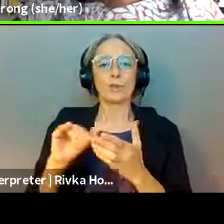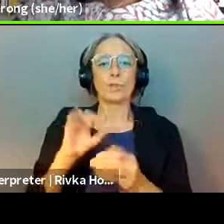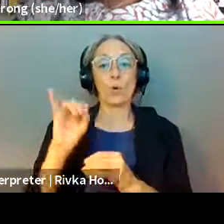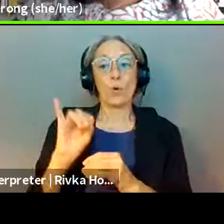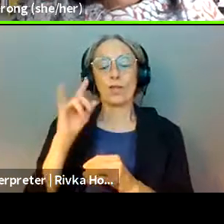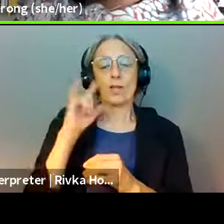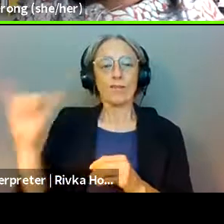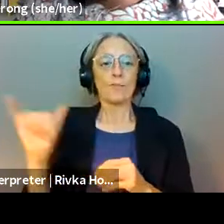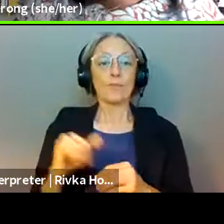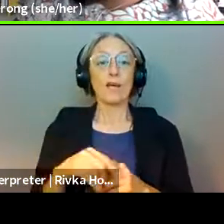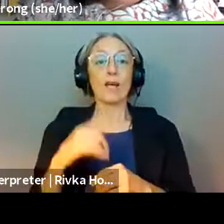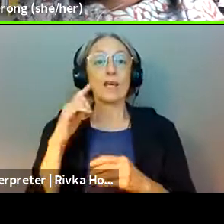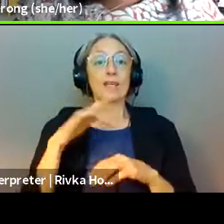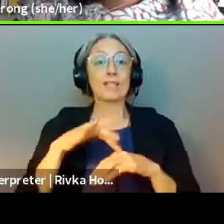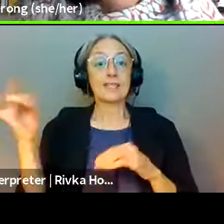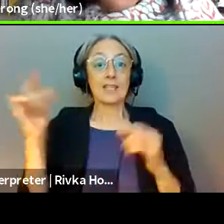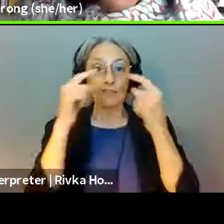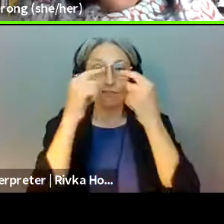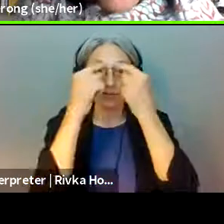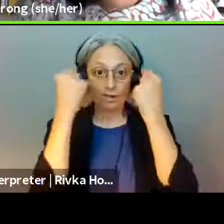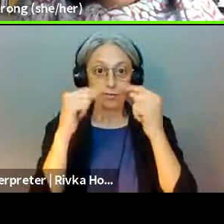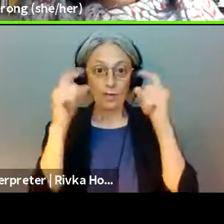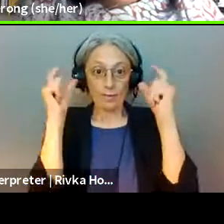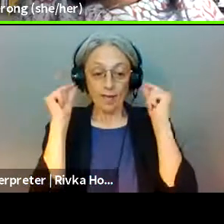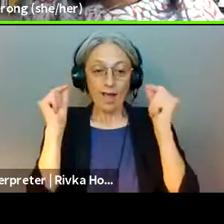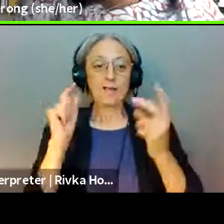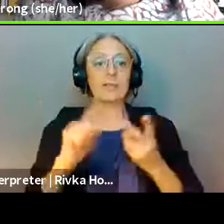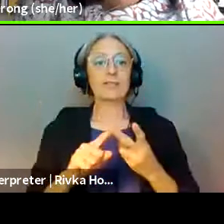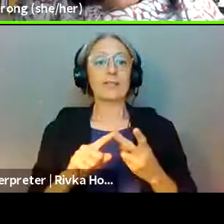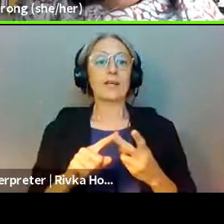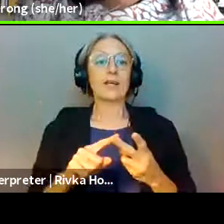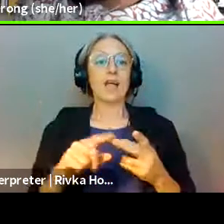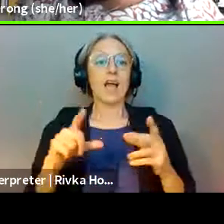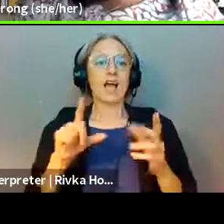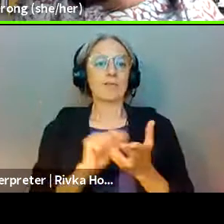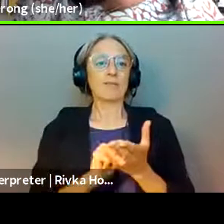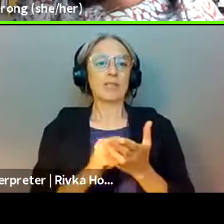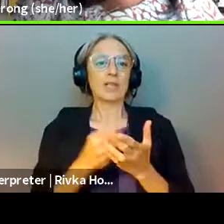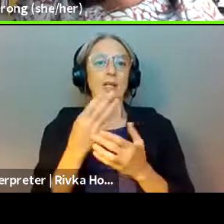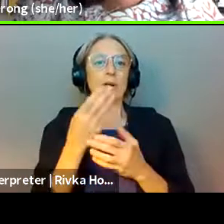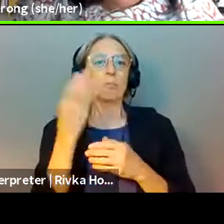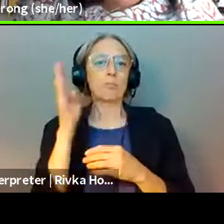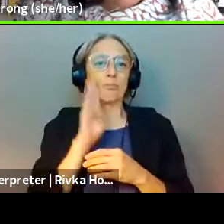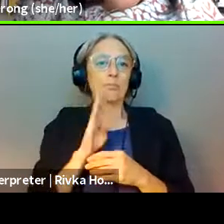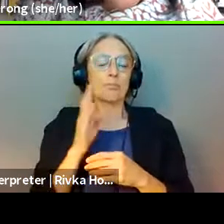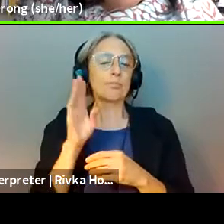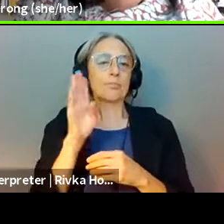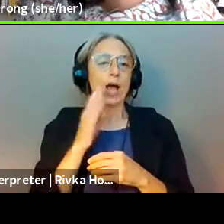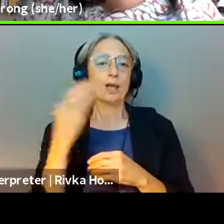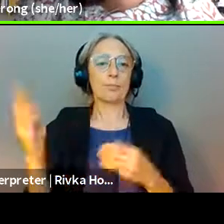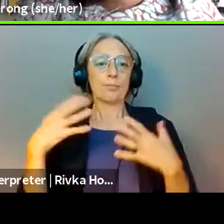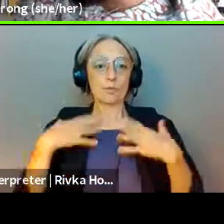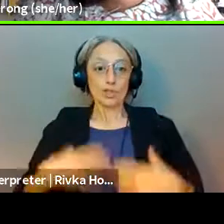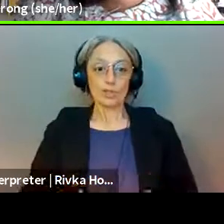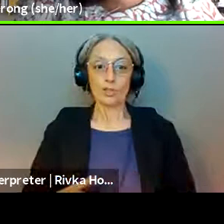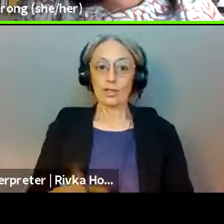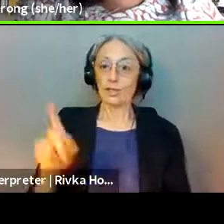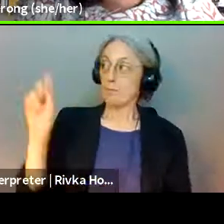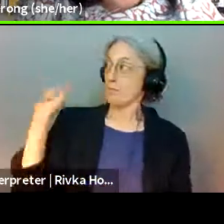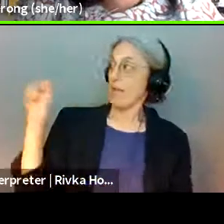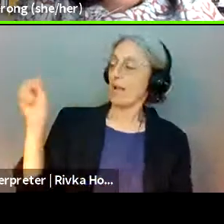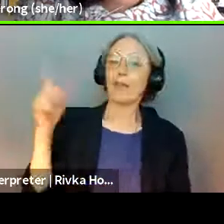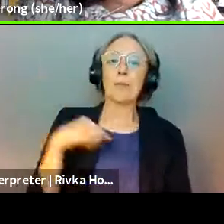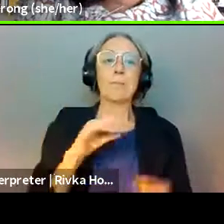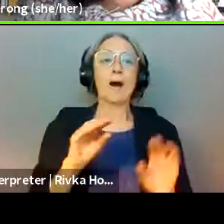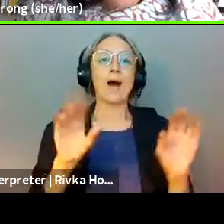a flower print blue and brown shirt. And my background is my organized chaos of my home office / guest